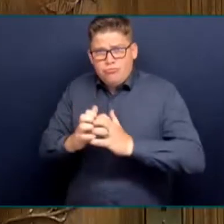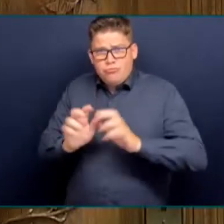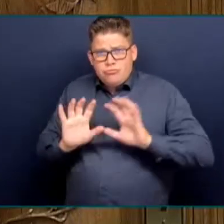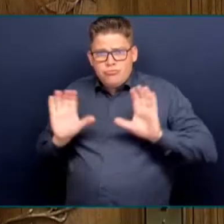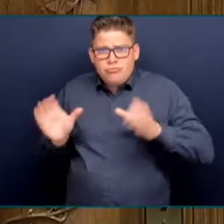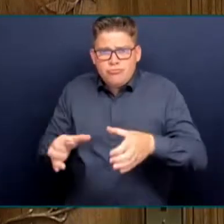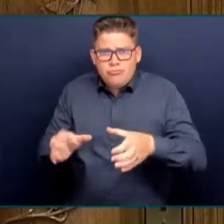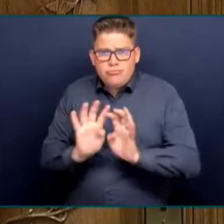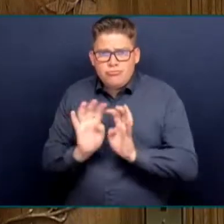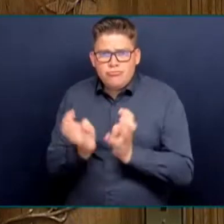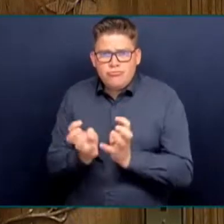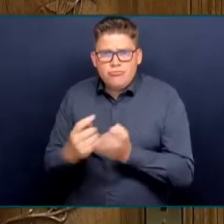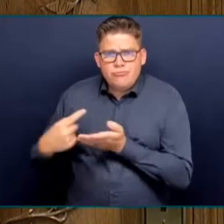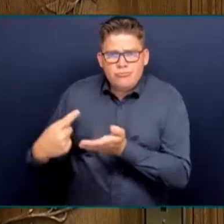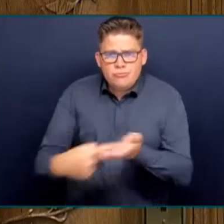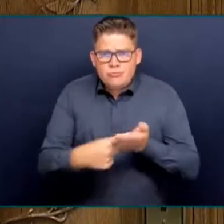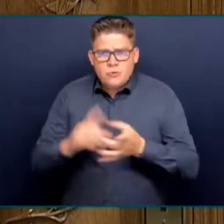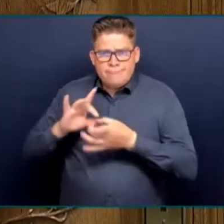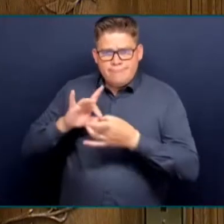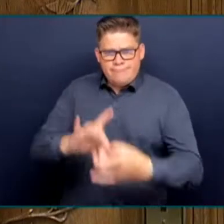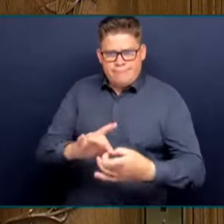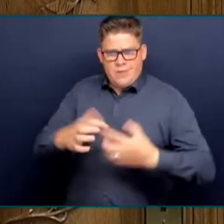Premier. Thank you, Honourable Speaker.